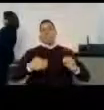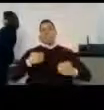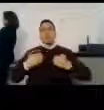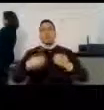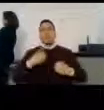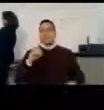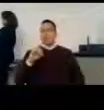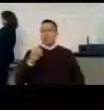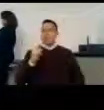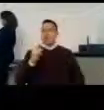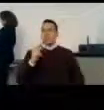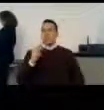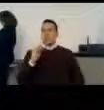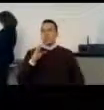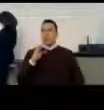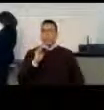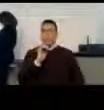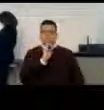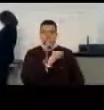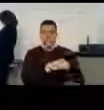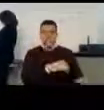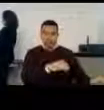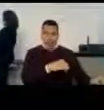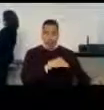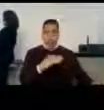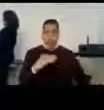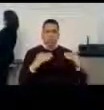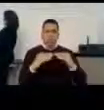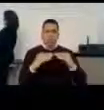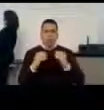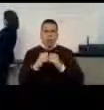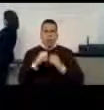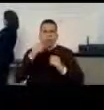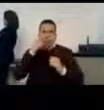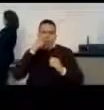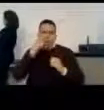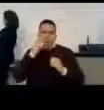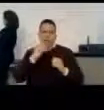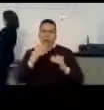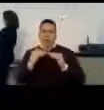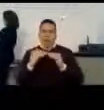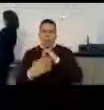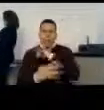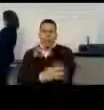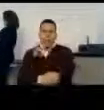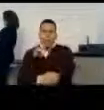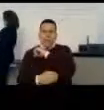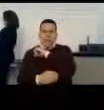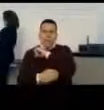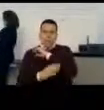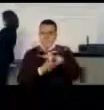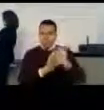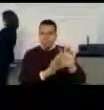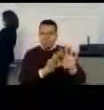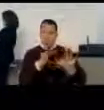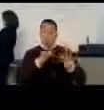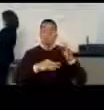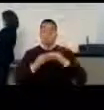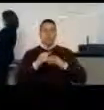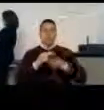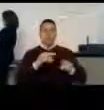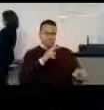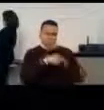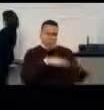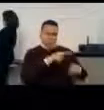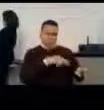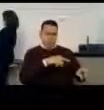disturbance classification, which coincides with poverty and race a lot of the time, versus saying we have trauma